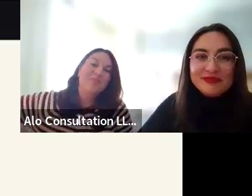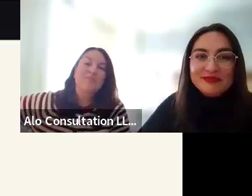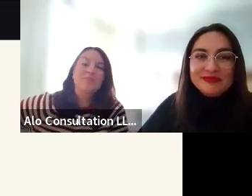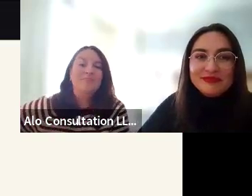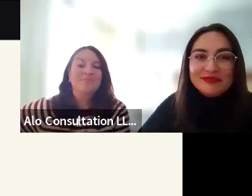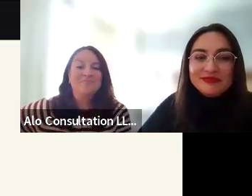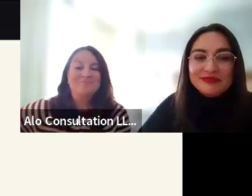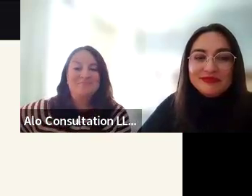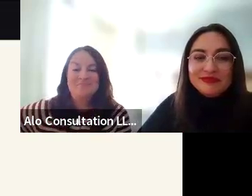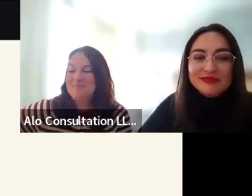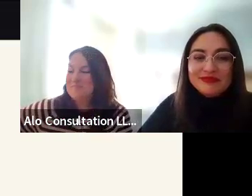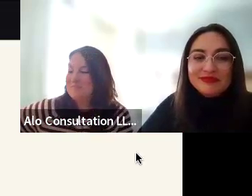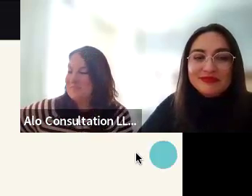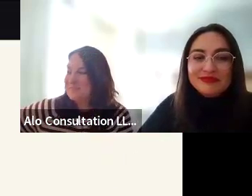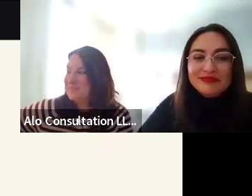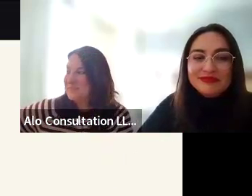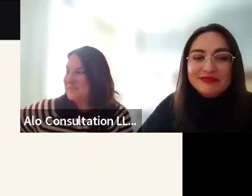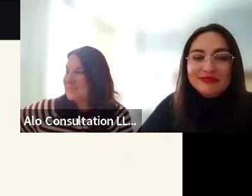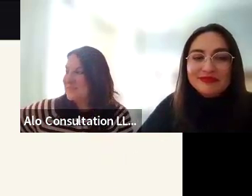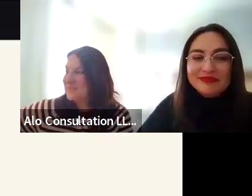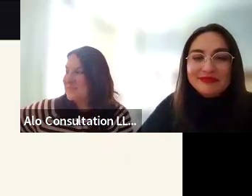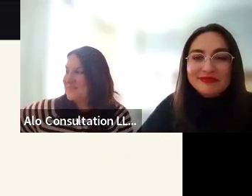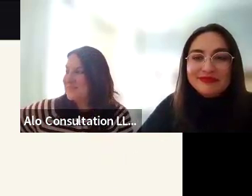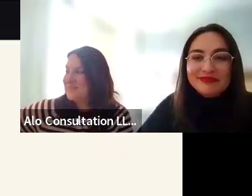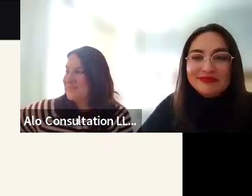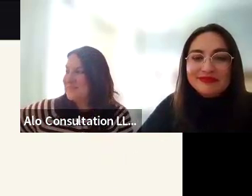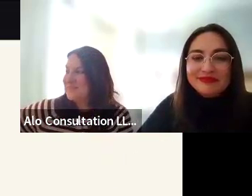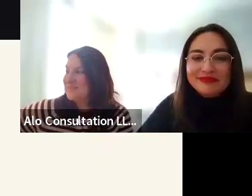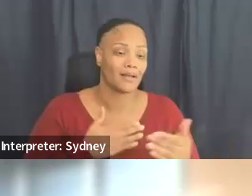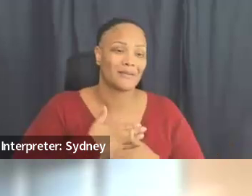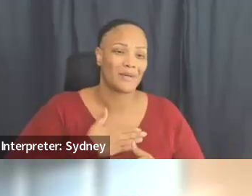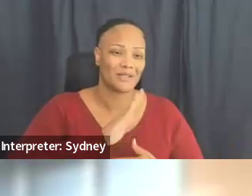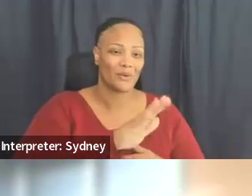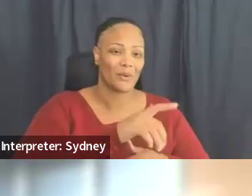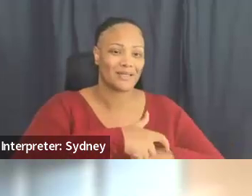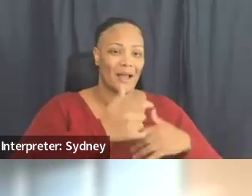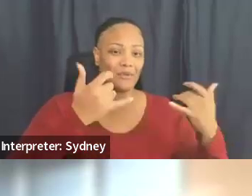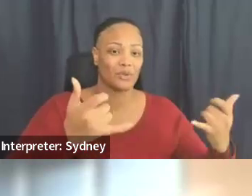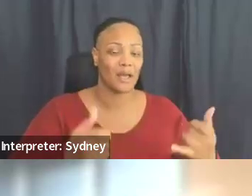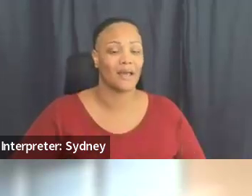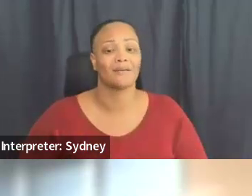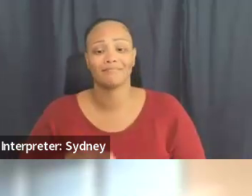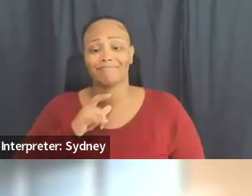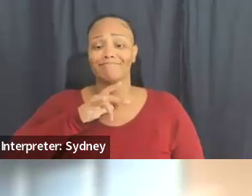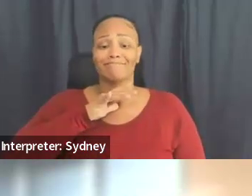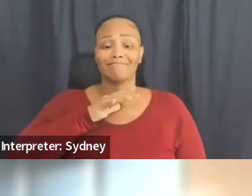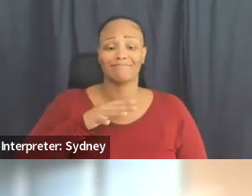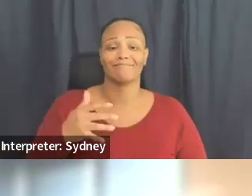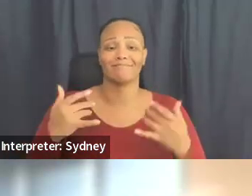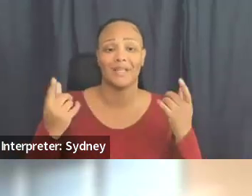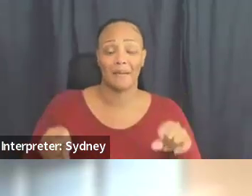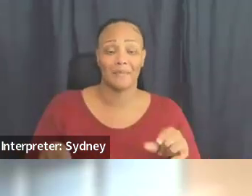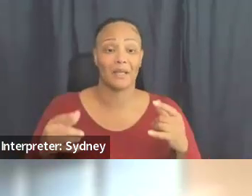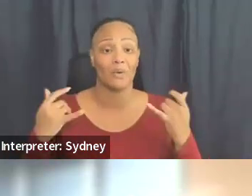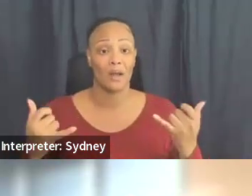that's perfect if you guys want to drop that stuff into the chat. Really appreciate your time today. And it is so cool that it's at this point